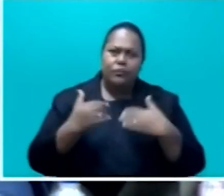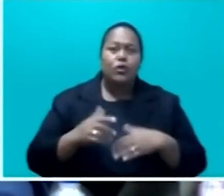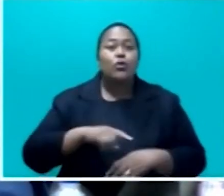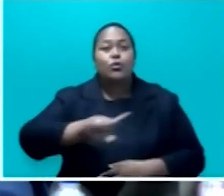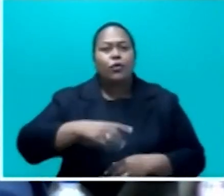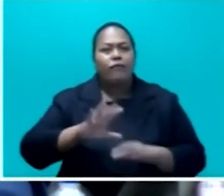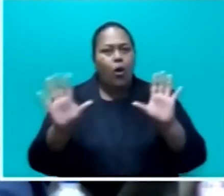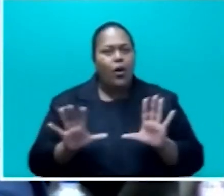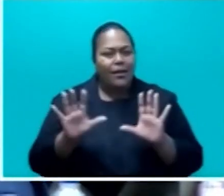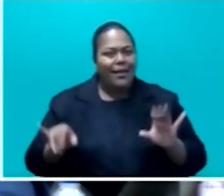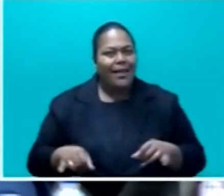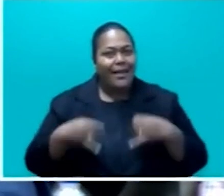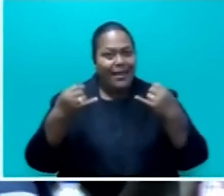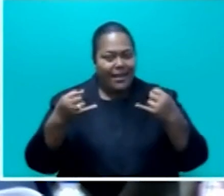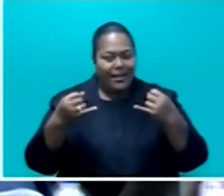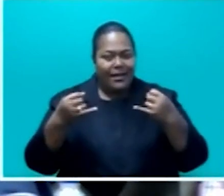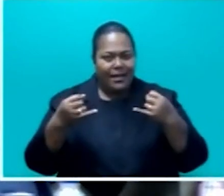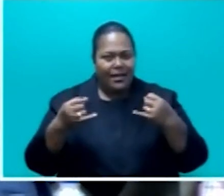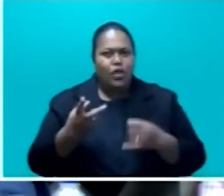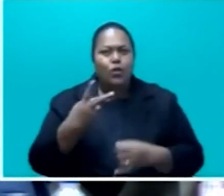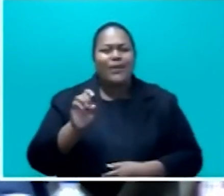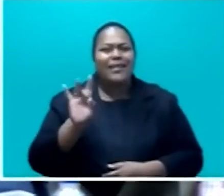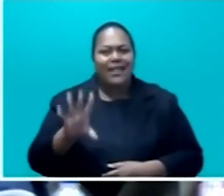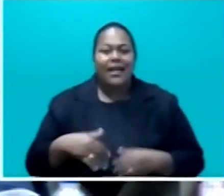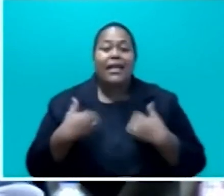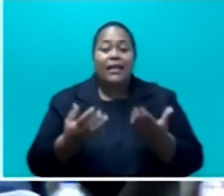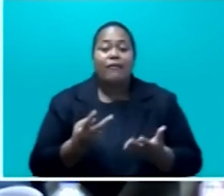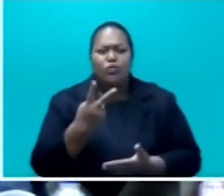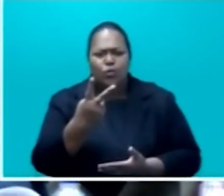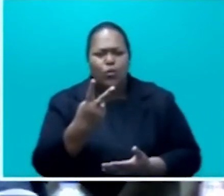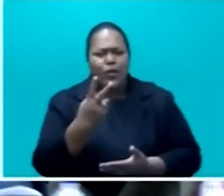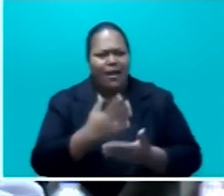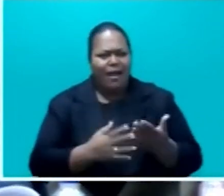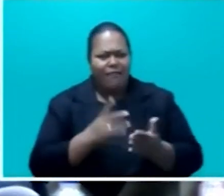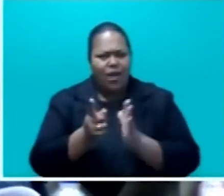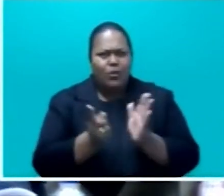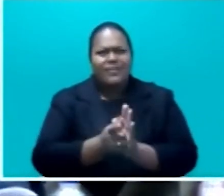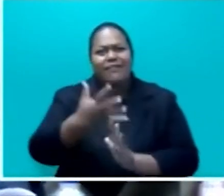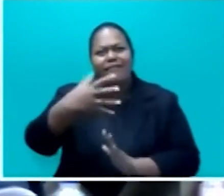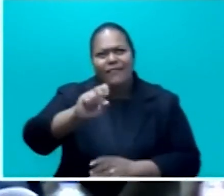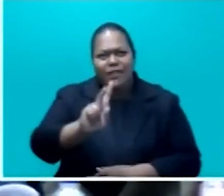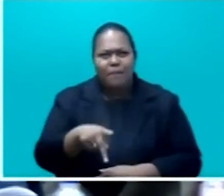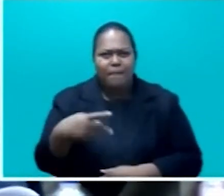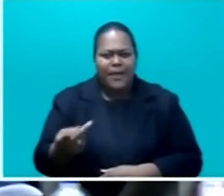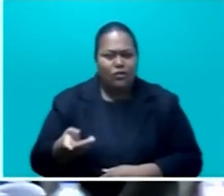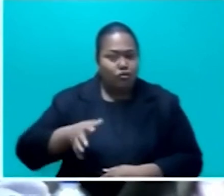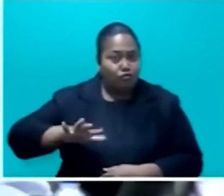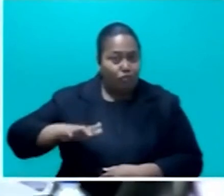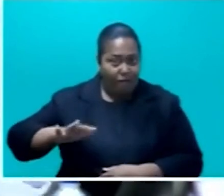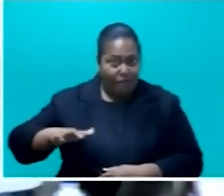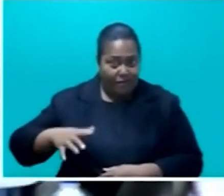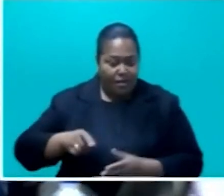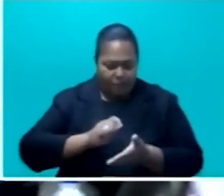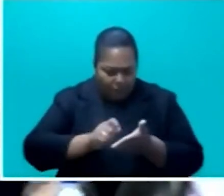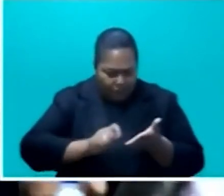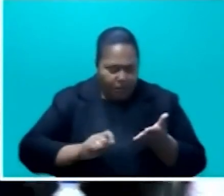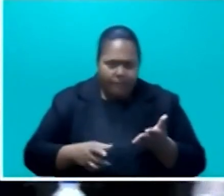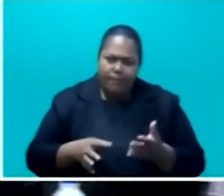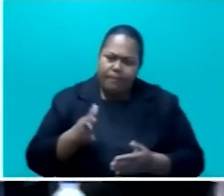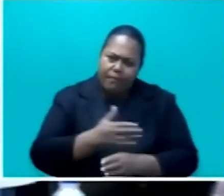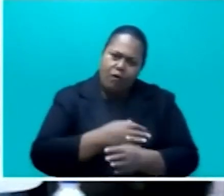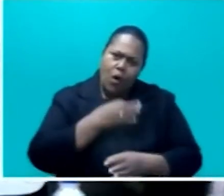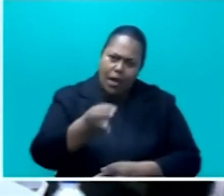2010 and given only 2.5 hours to read the 50-page draft before being asked for comments and